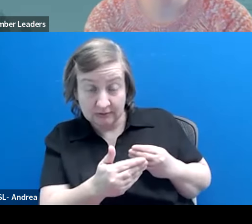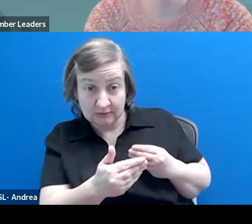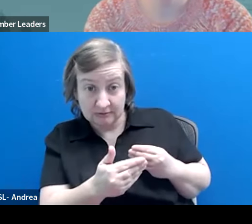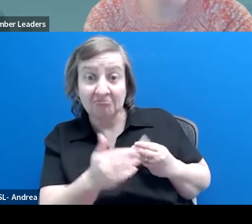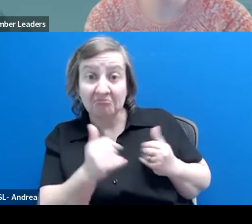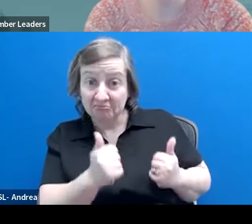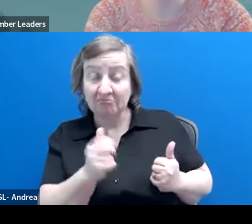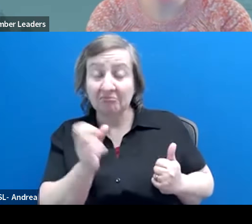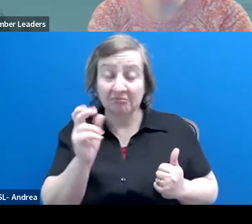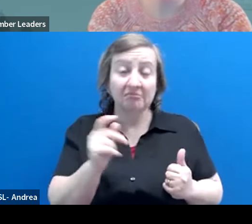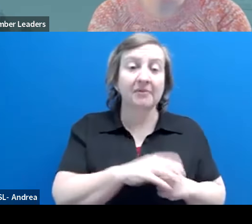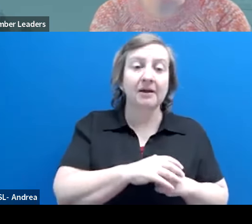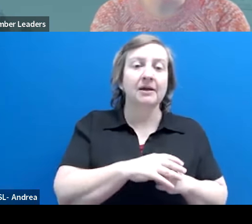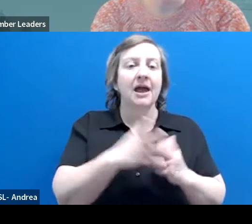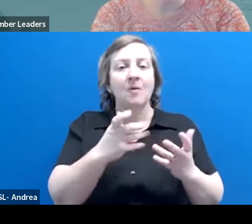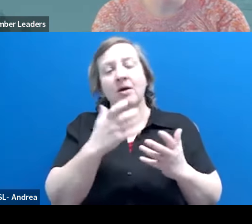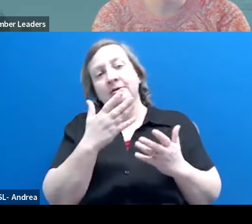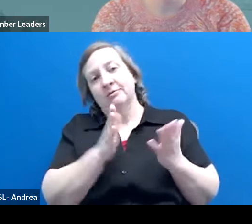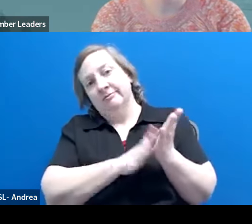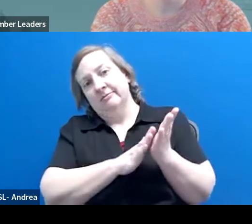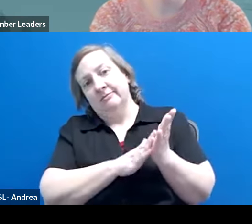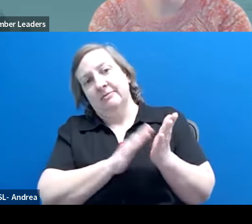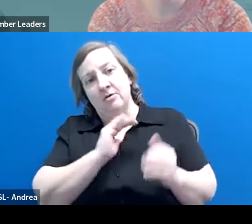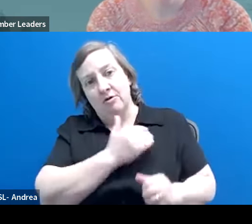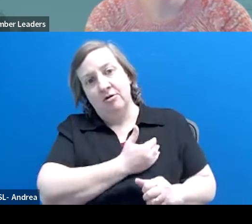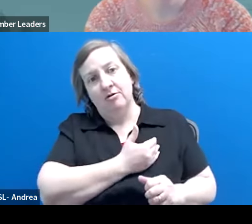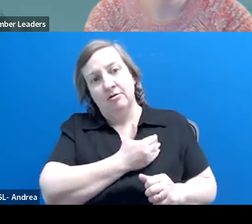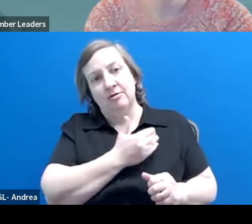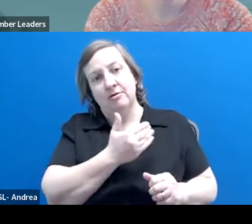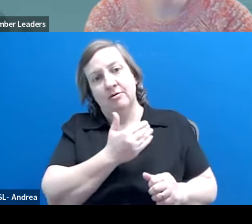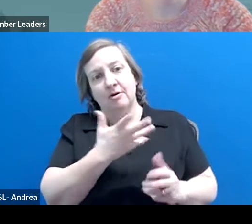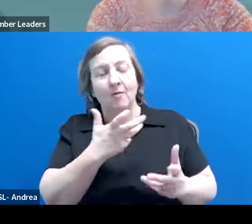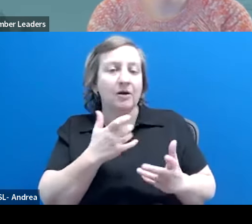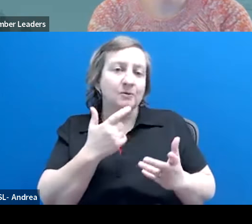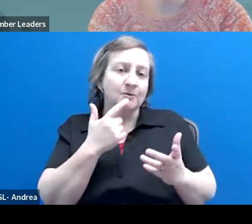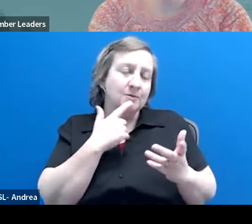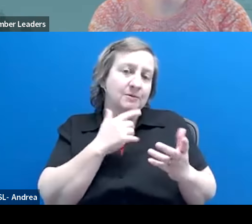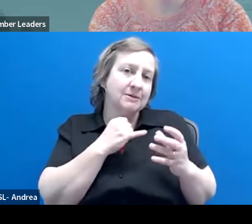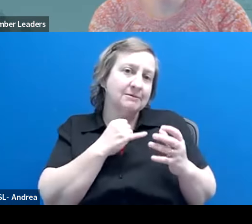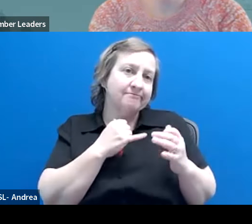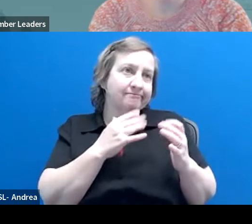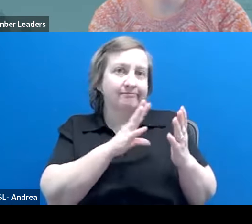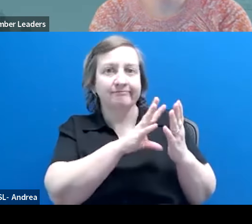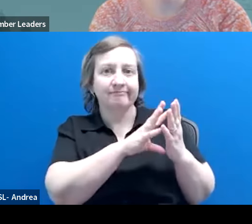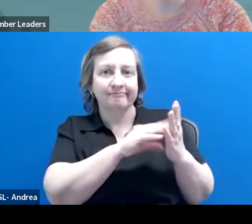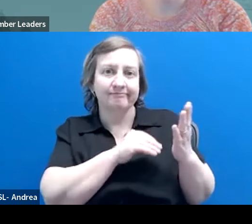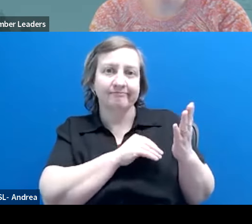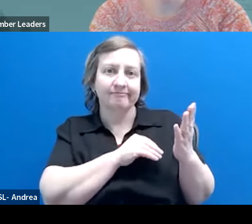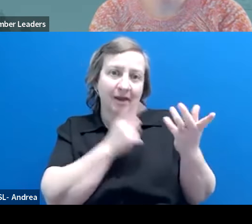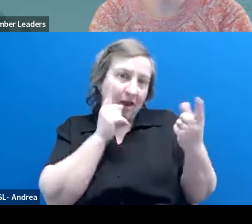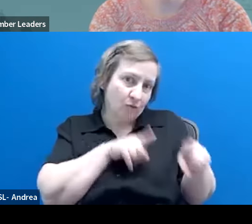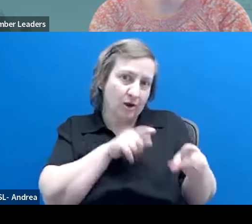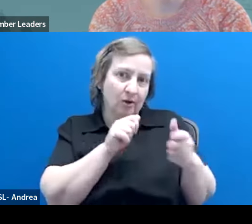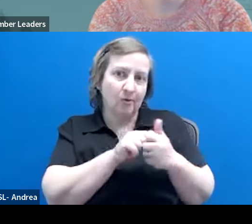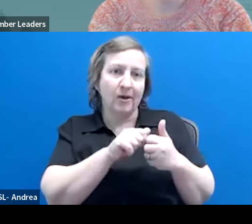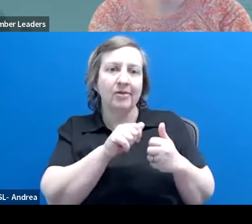Okay, I want to give a shout out to our, I want to echo what Representative Orwell said